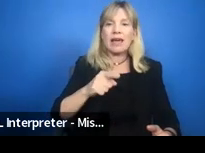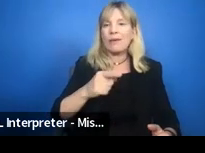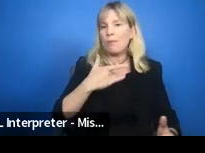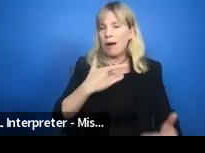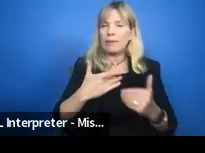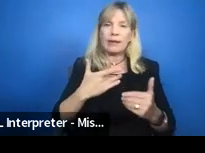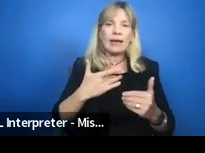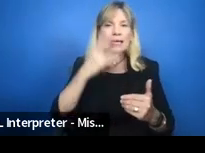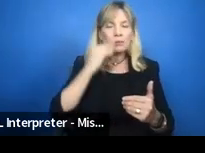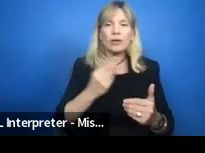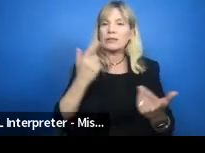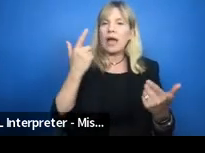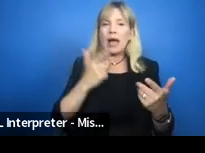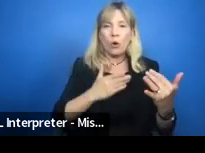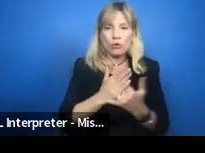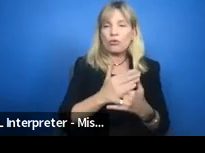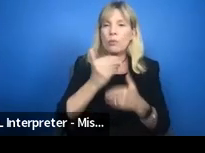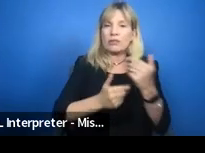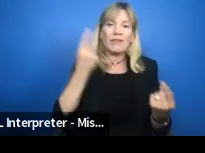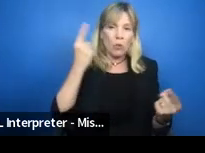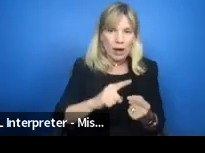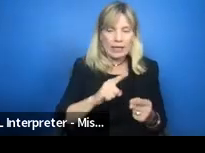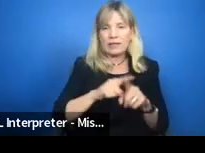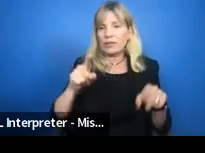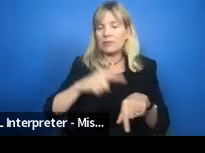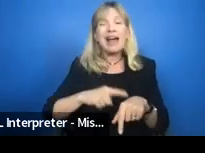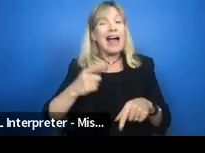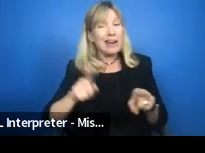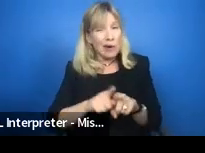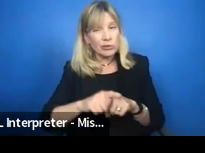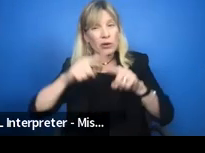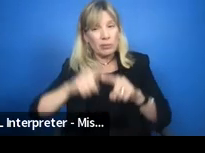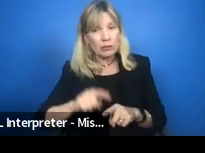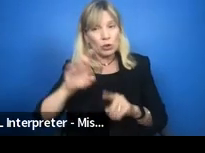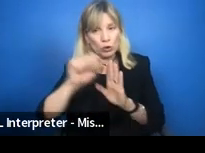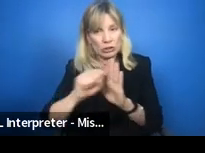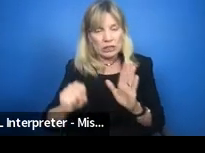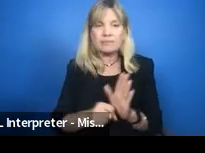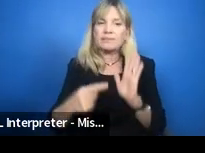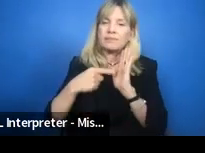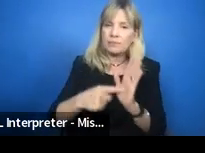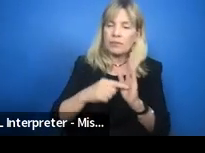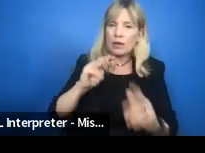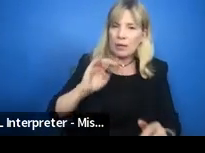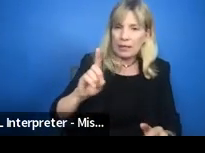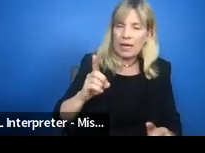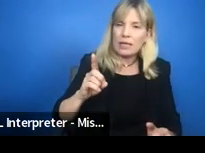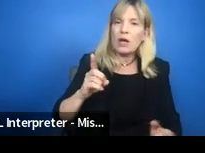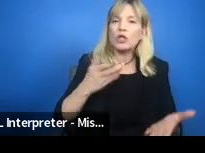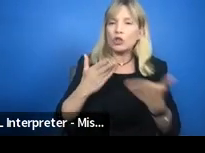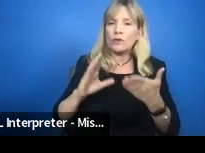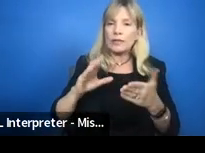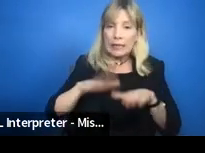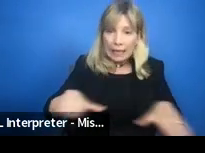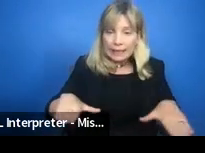unwinding at different times. Also, again, depending on the state where you live. So, for example, Medicaid serves kids, it